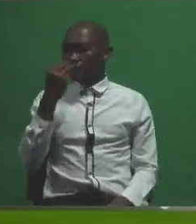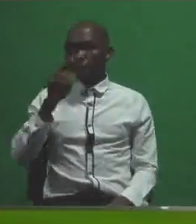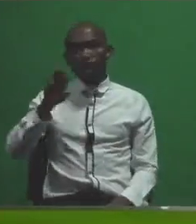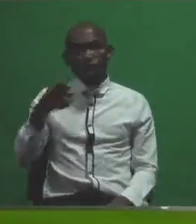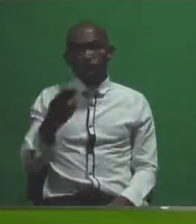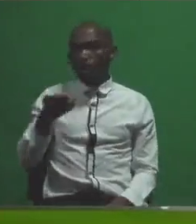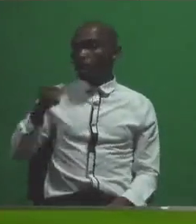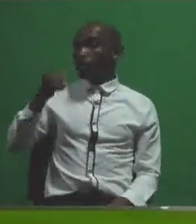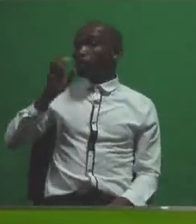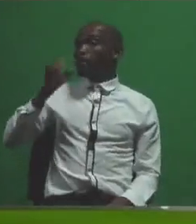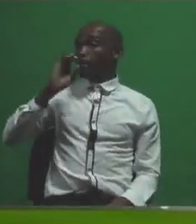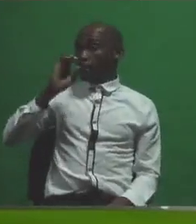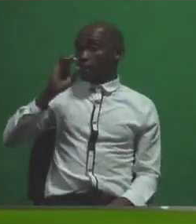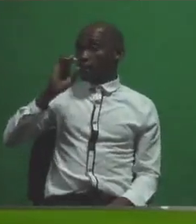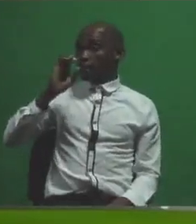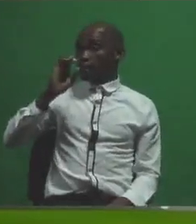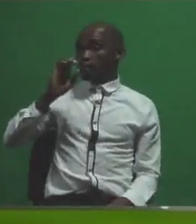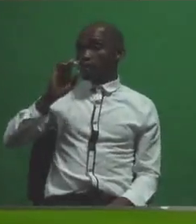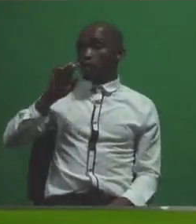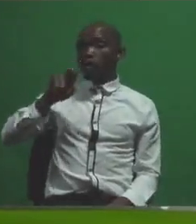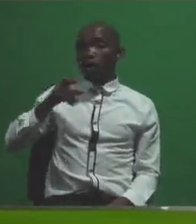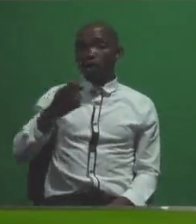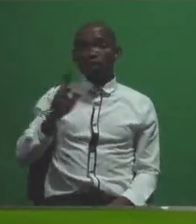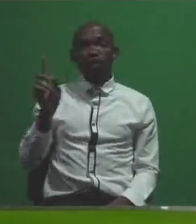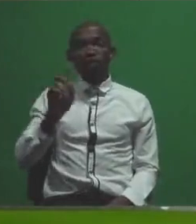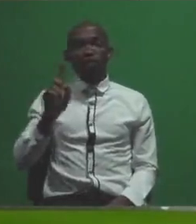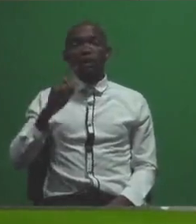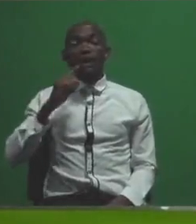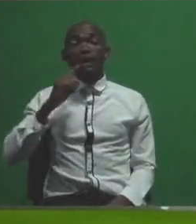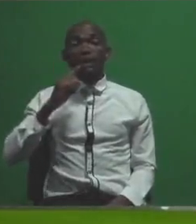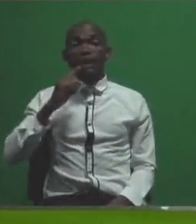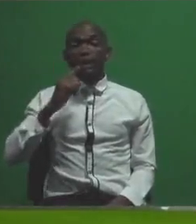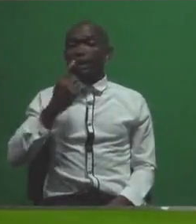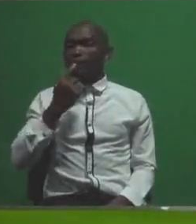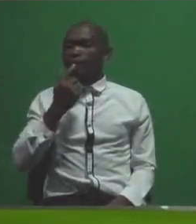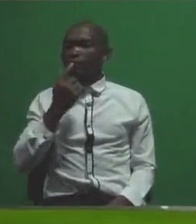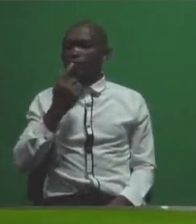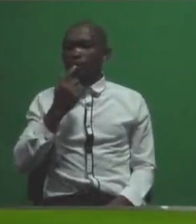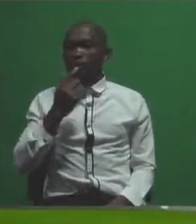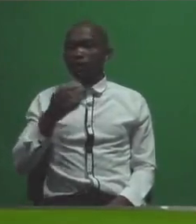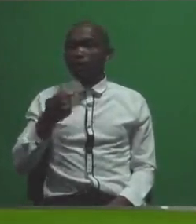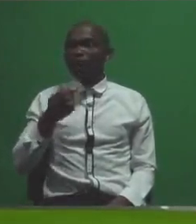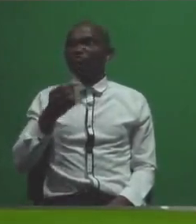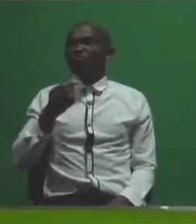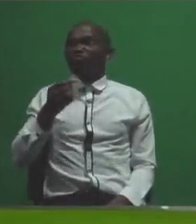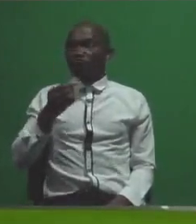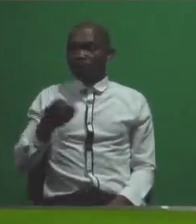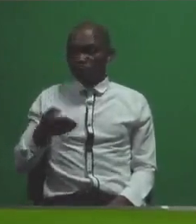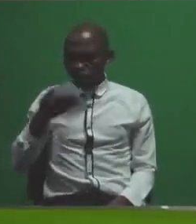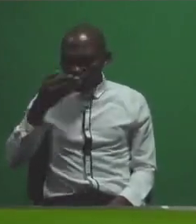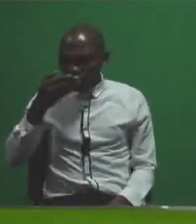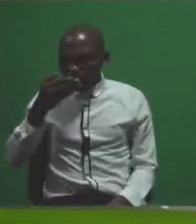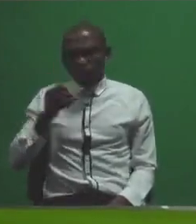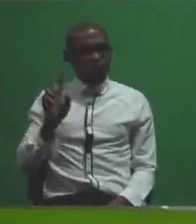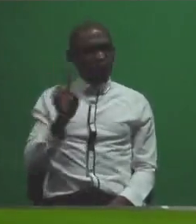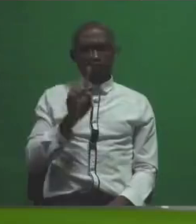drink, don't taste or sniff the chemicals.